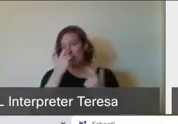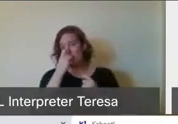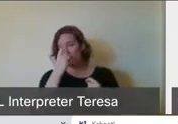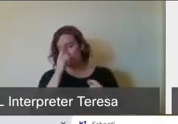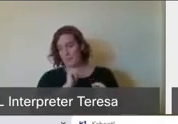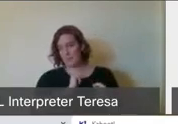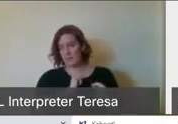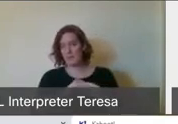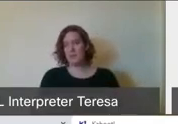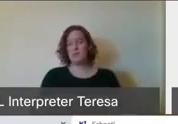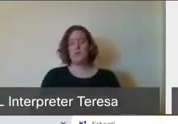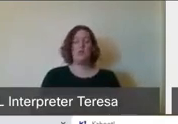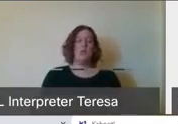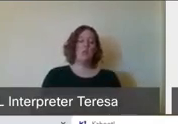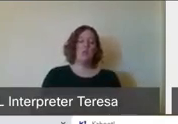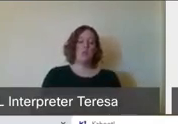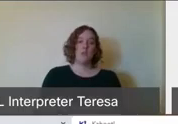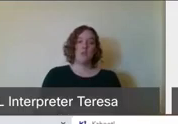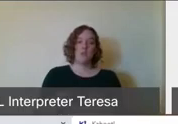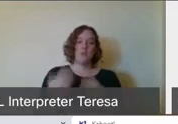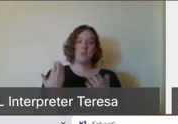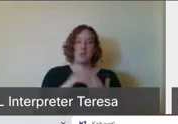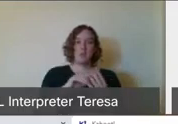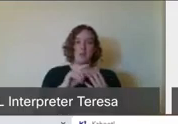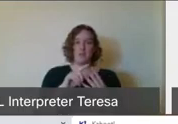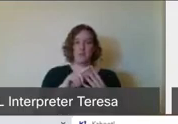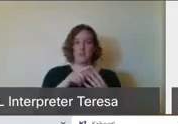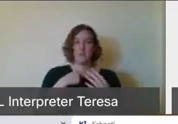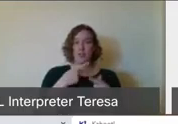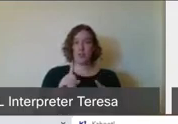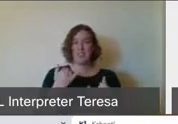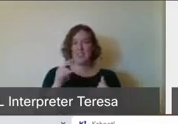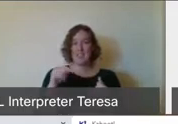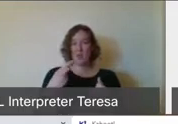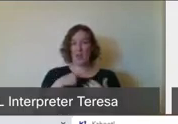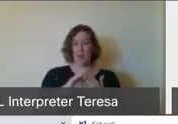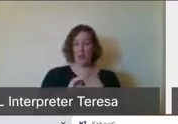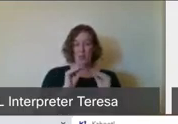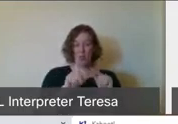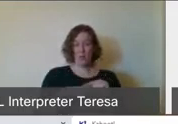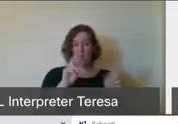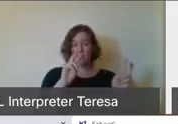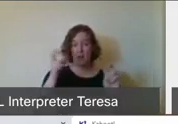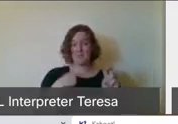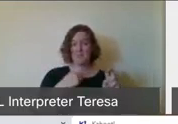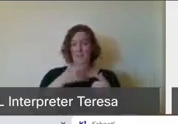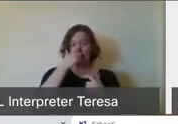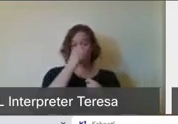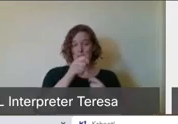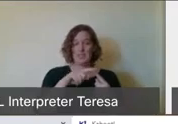again, during this town hall, I learned more about topics that are interesting to me. Yes, red triangle.